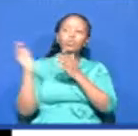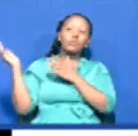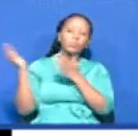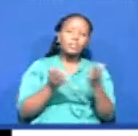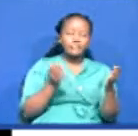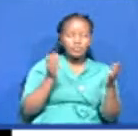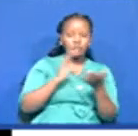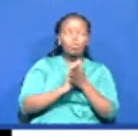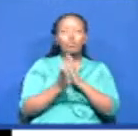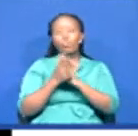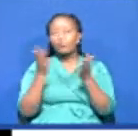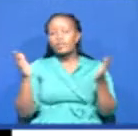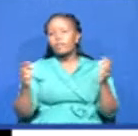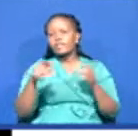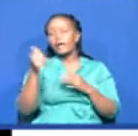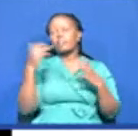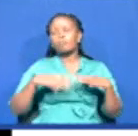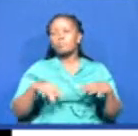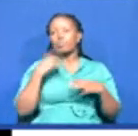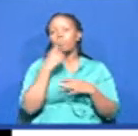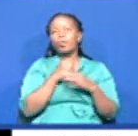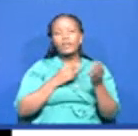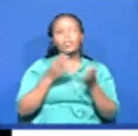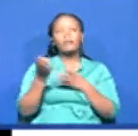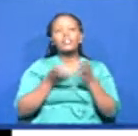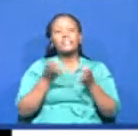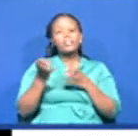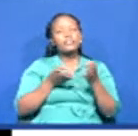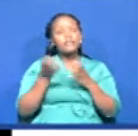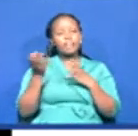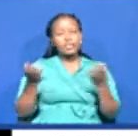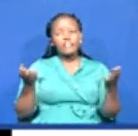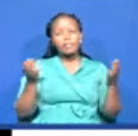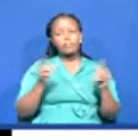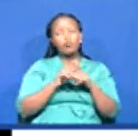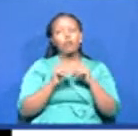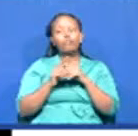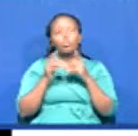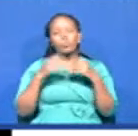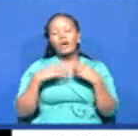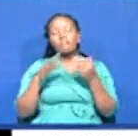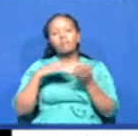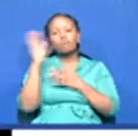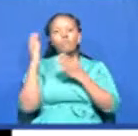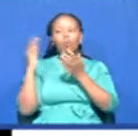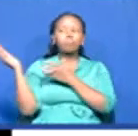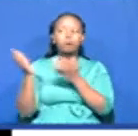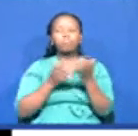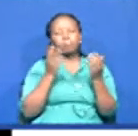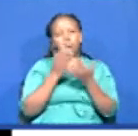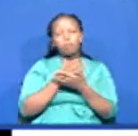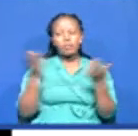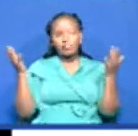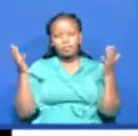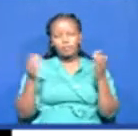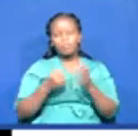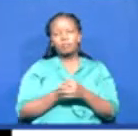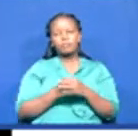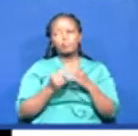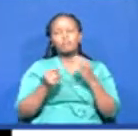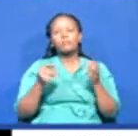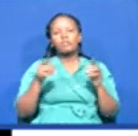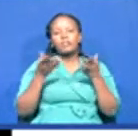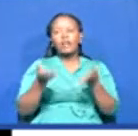are doing this particular trade, or rather are doing transshipment or transit goods. I'm Regina Manyara, and I want